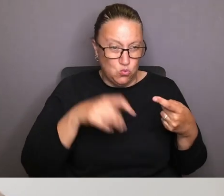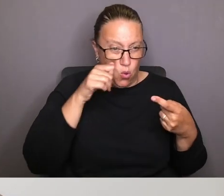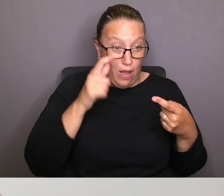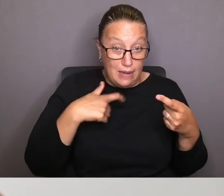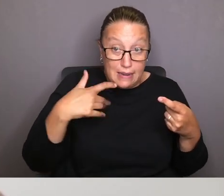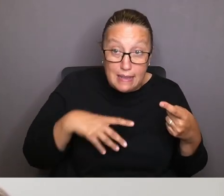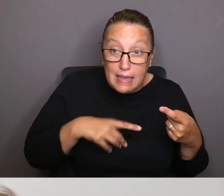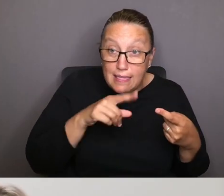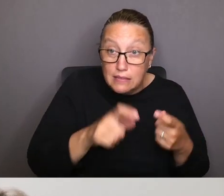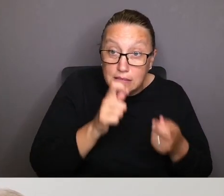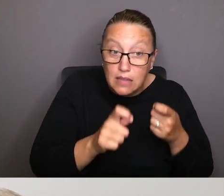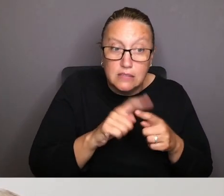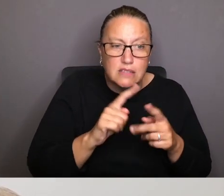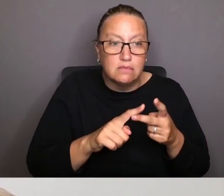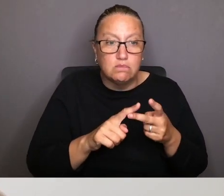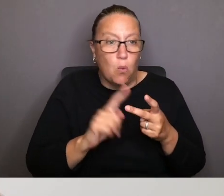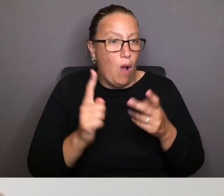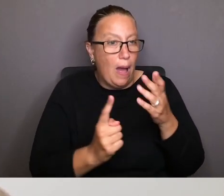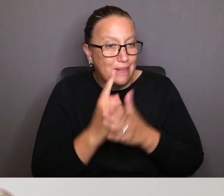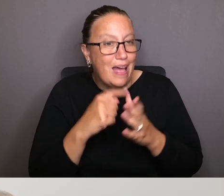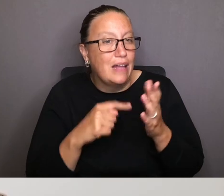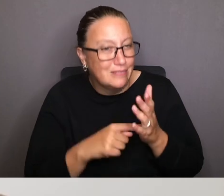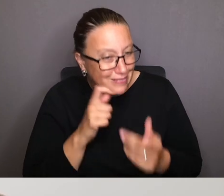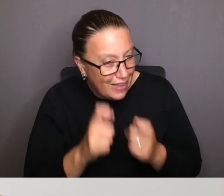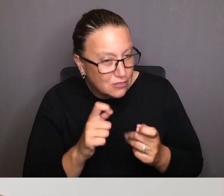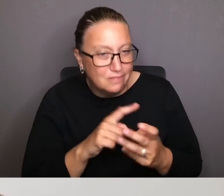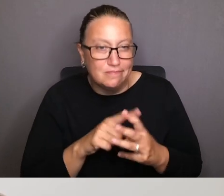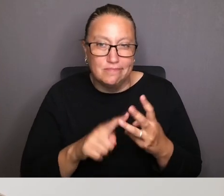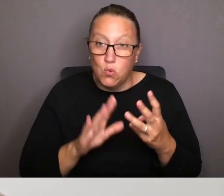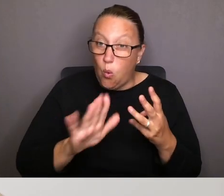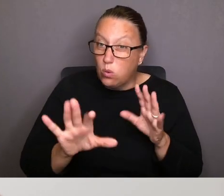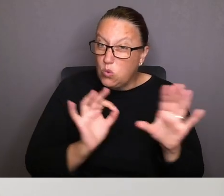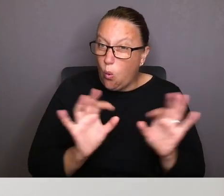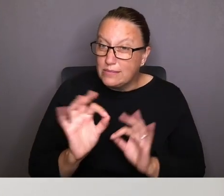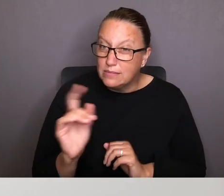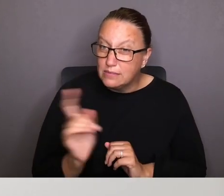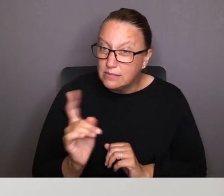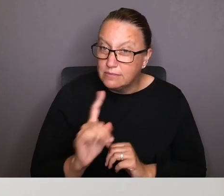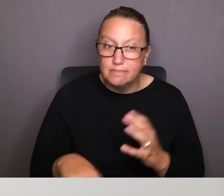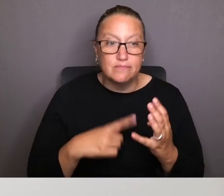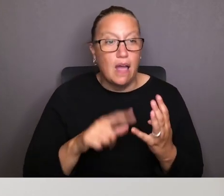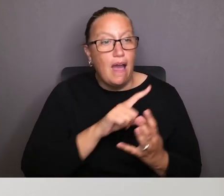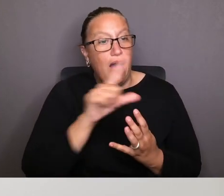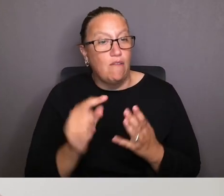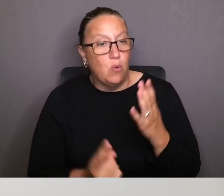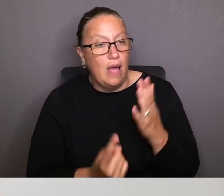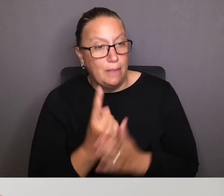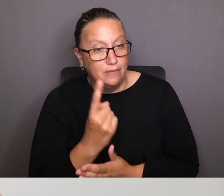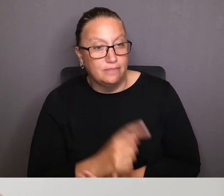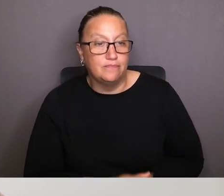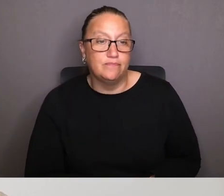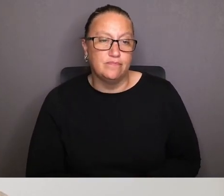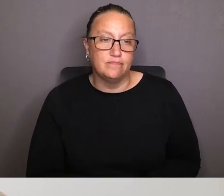different steps along that way. So the beginning of finding out, do I need to have a cervical screening test? Right through to what happens at